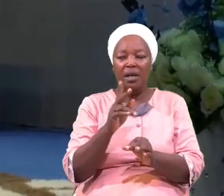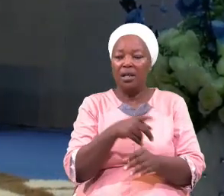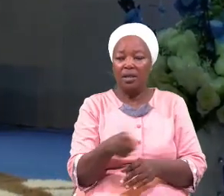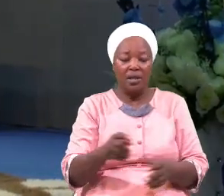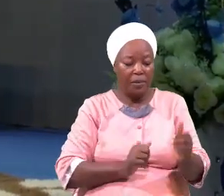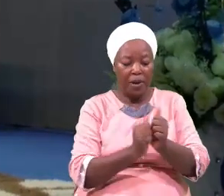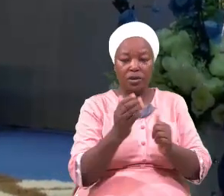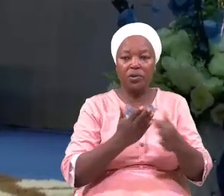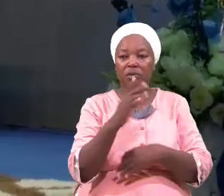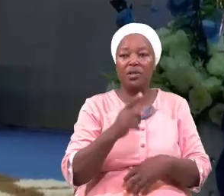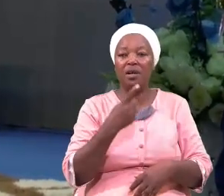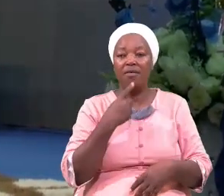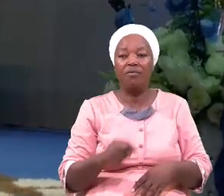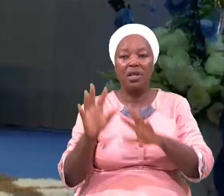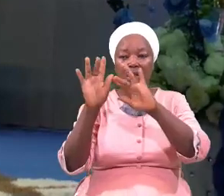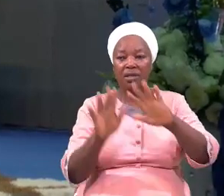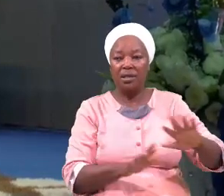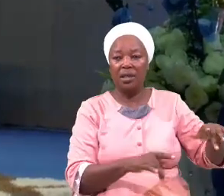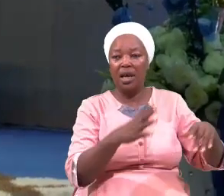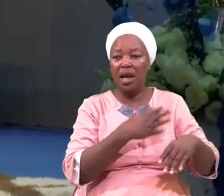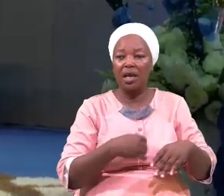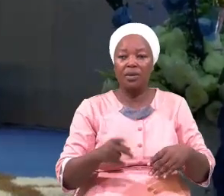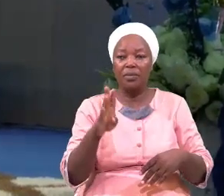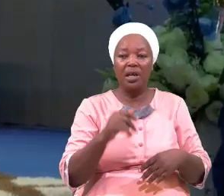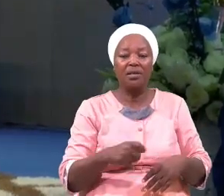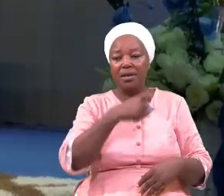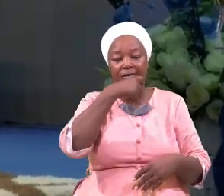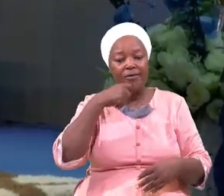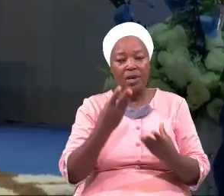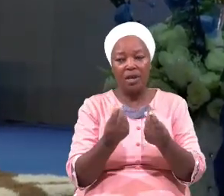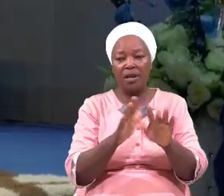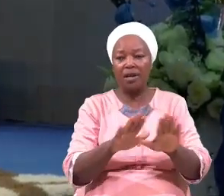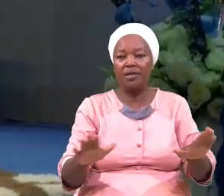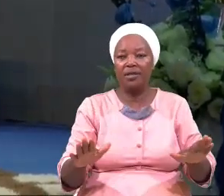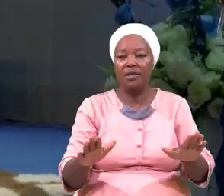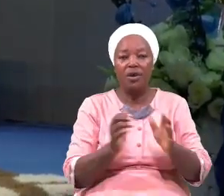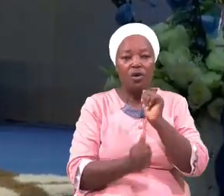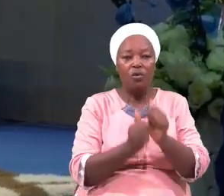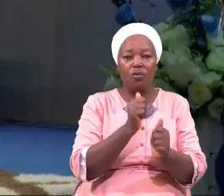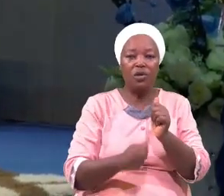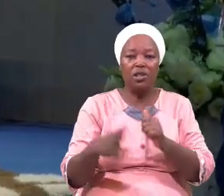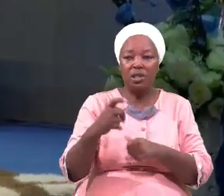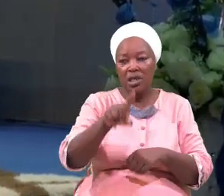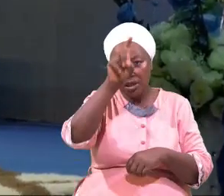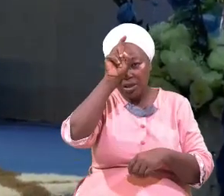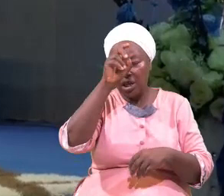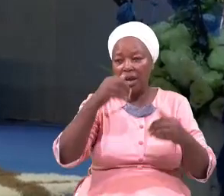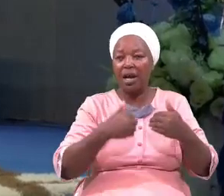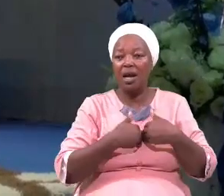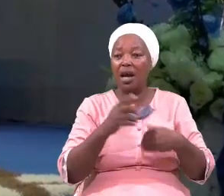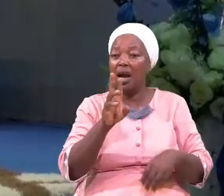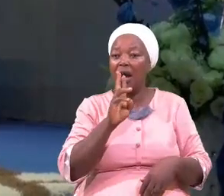Sea as by dry land, which the Egyptians are saying to